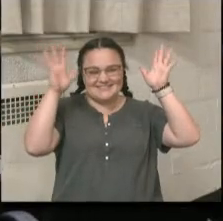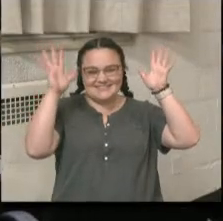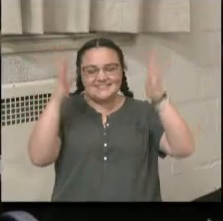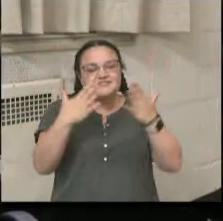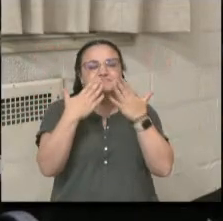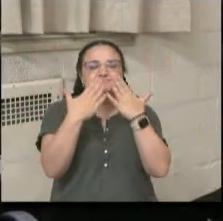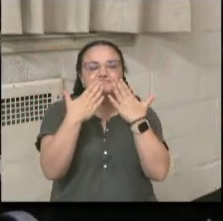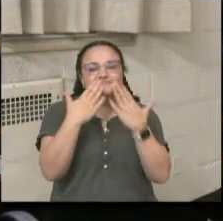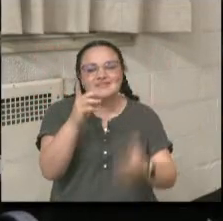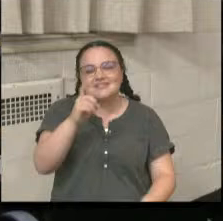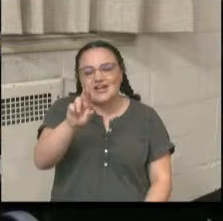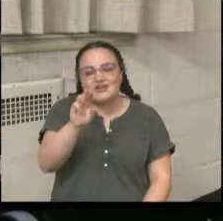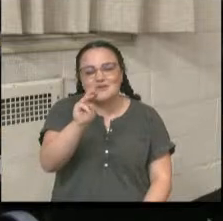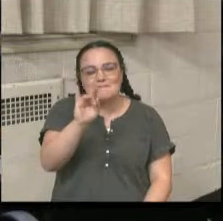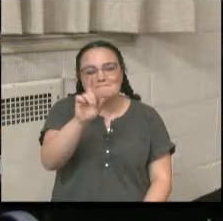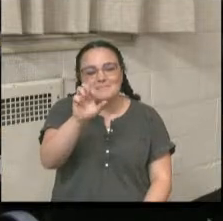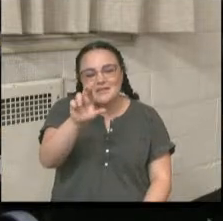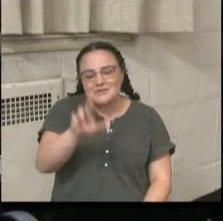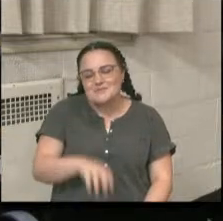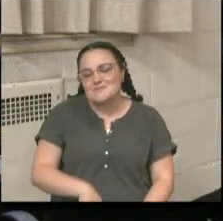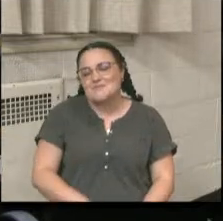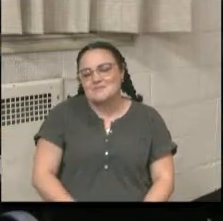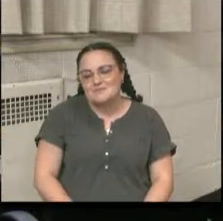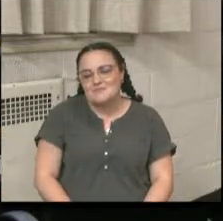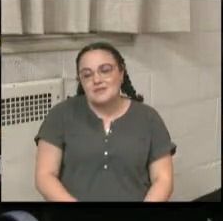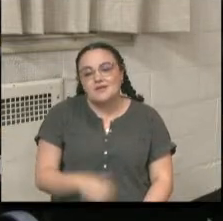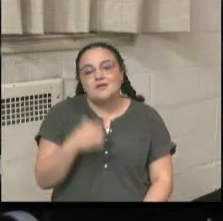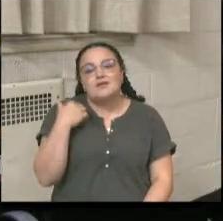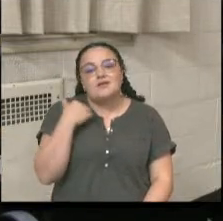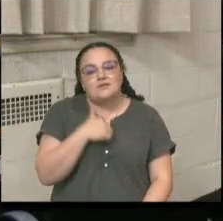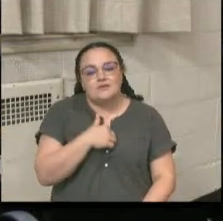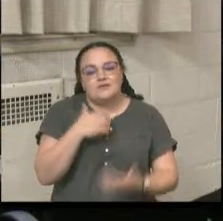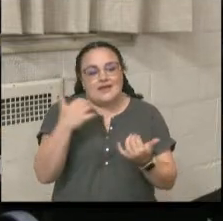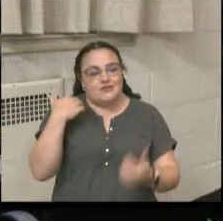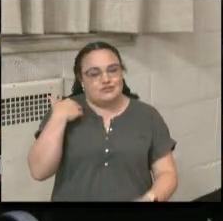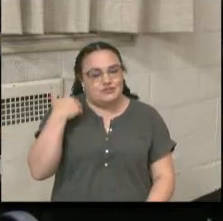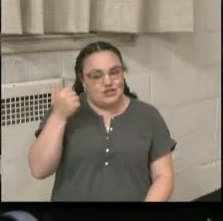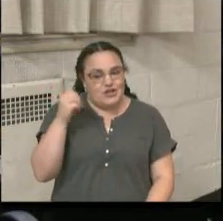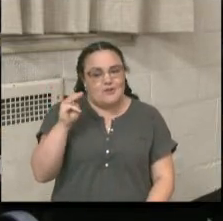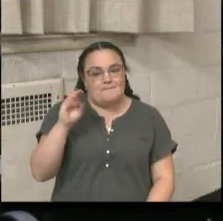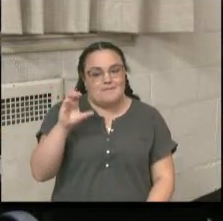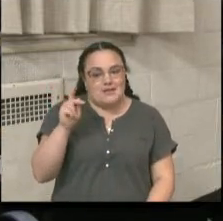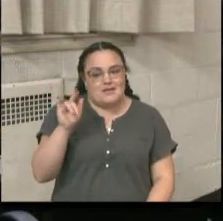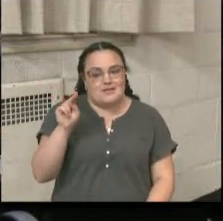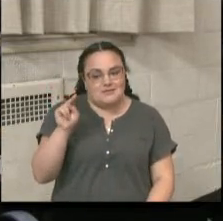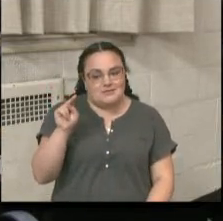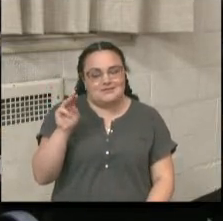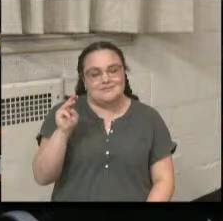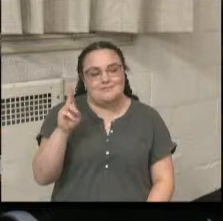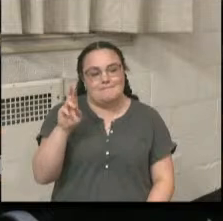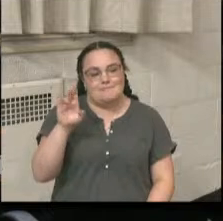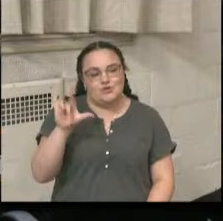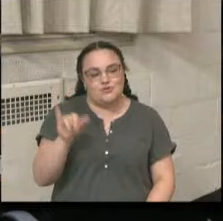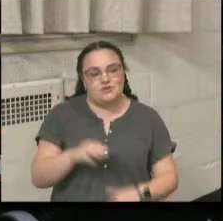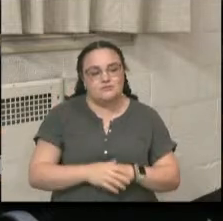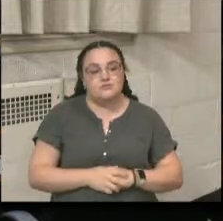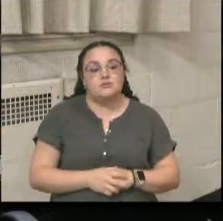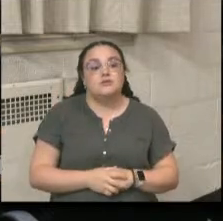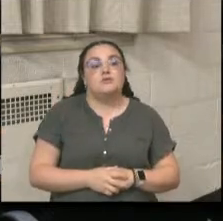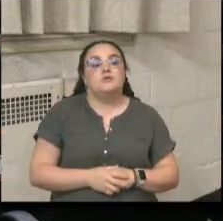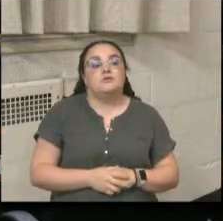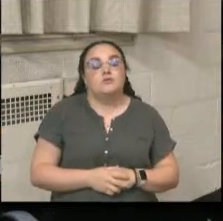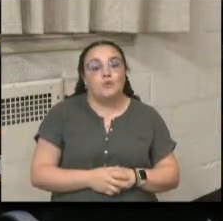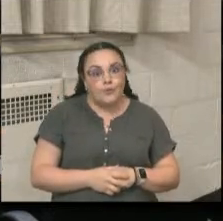Thank you so much, Dr. Miller. And we're going to move to the chair. Chair Mickens-Murray. Thank you so